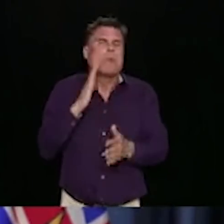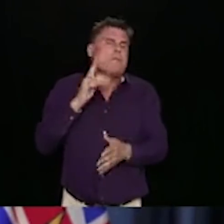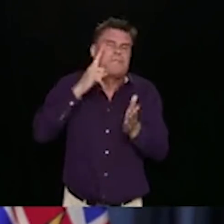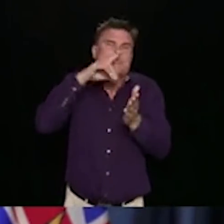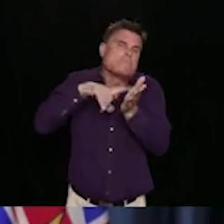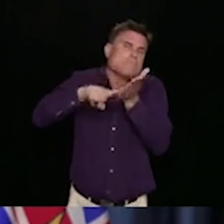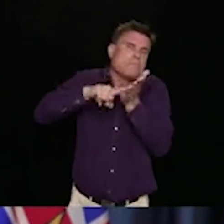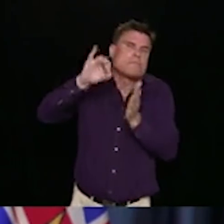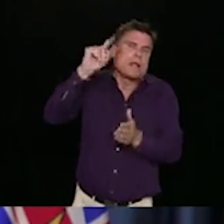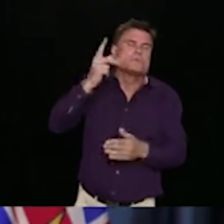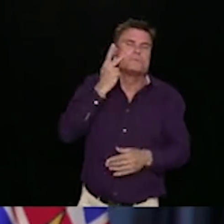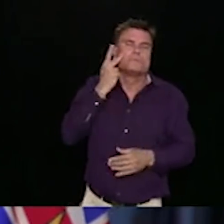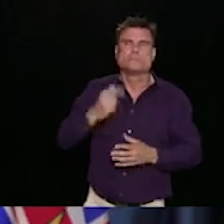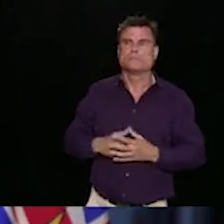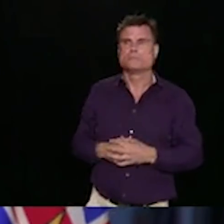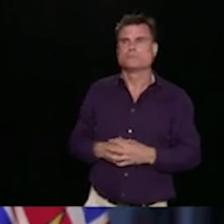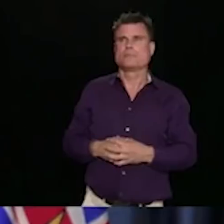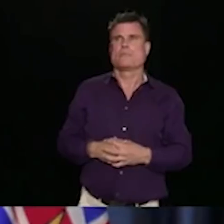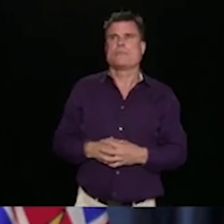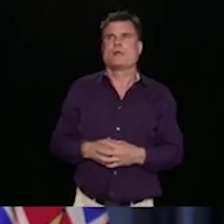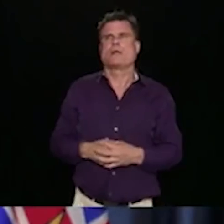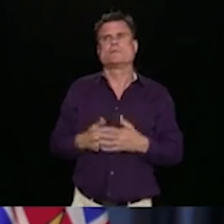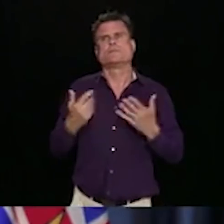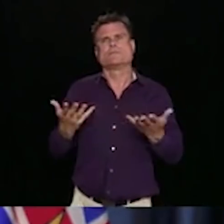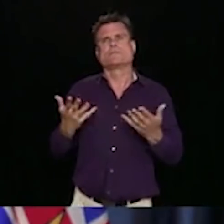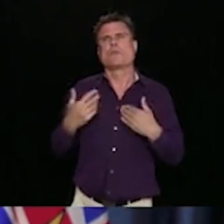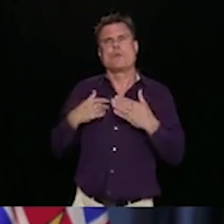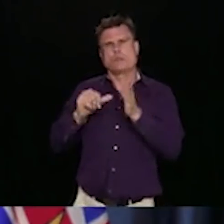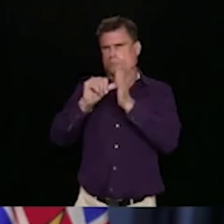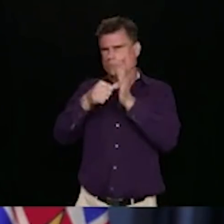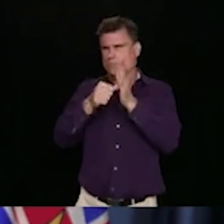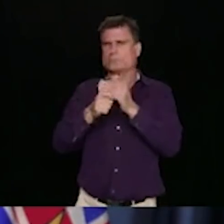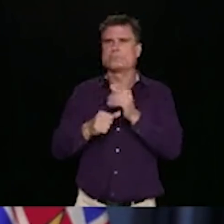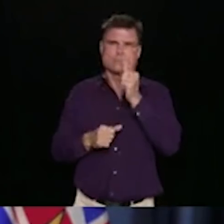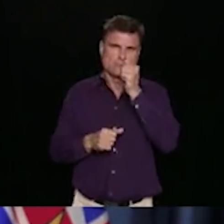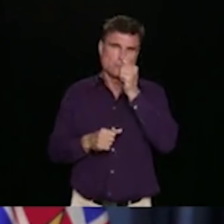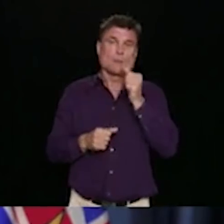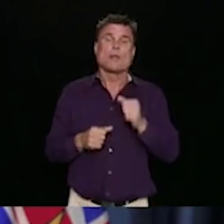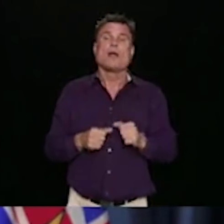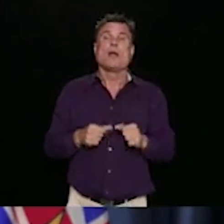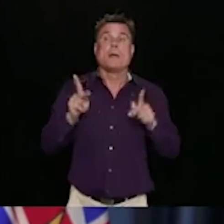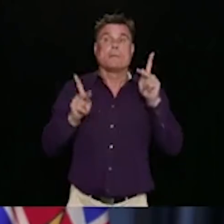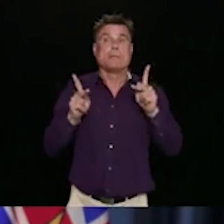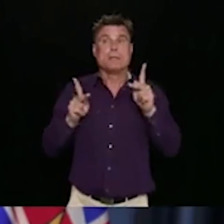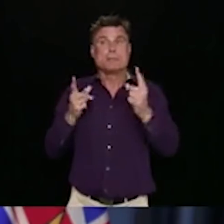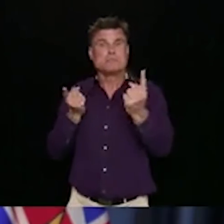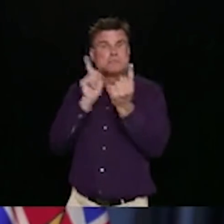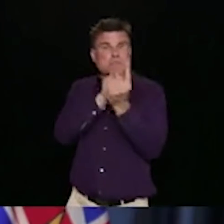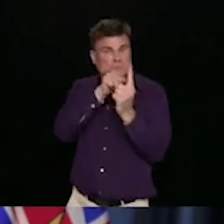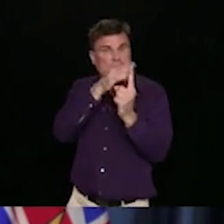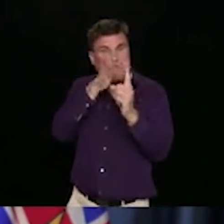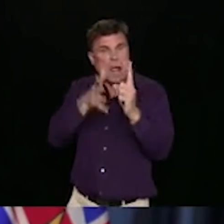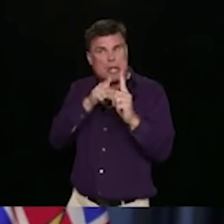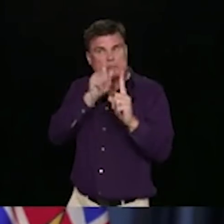it's never okay to harass. And it's the obligation of Canadian Border Services to ensure that our laws